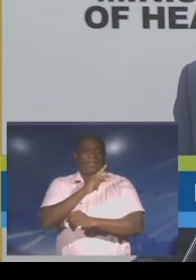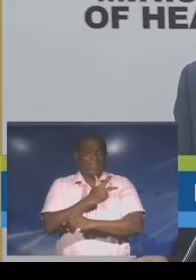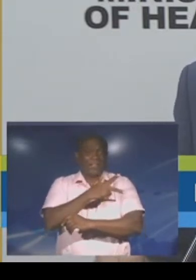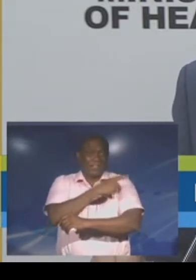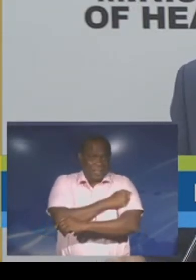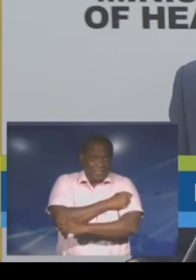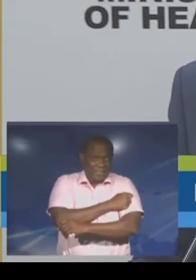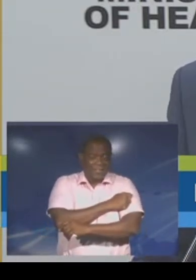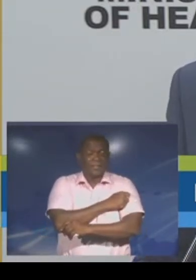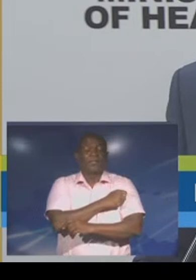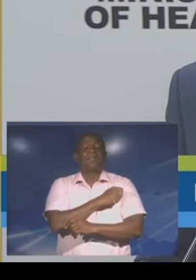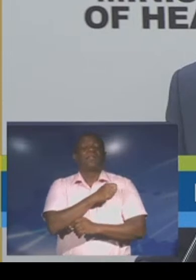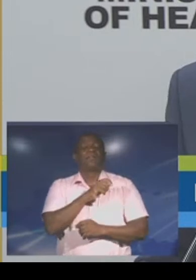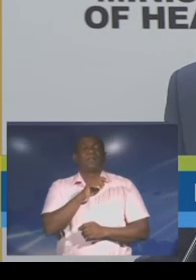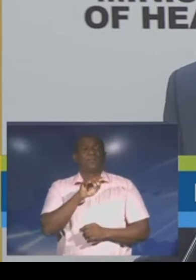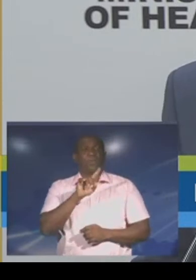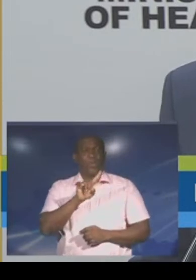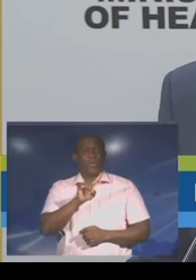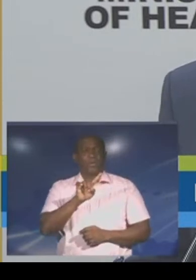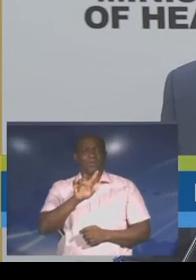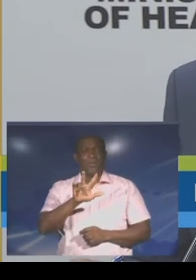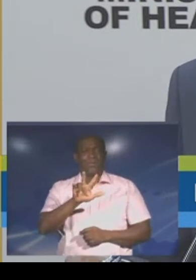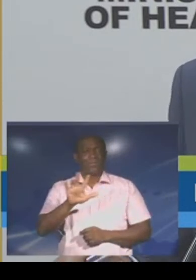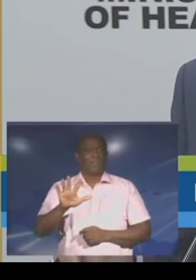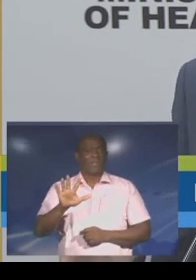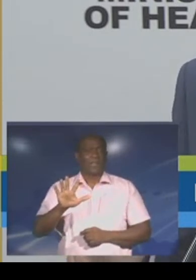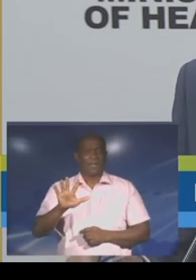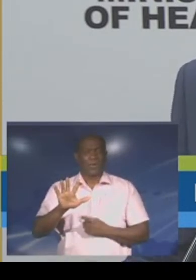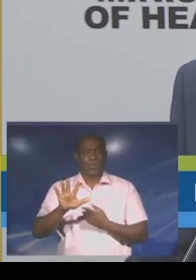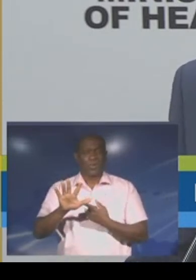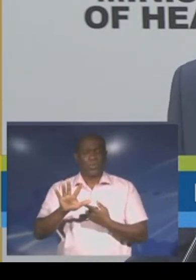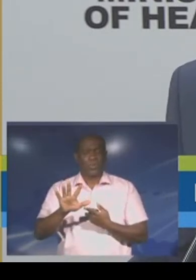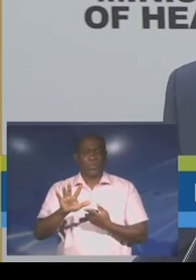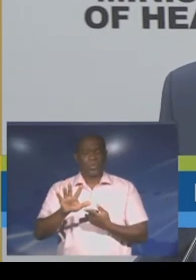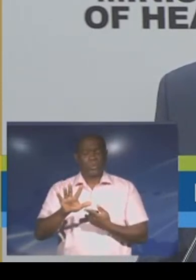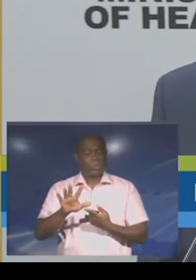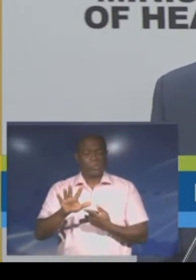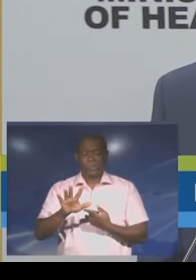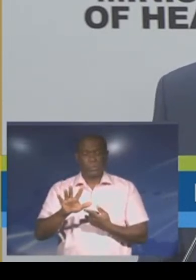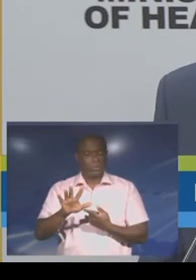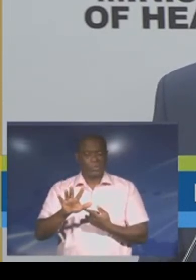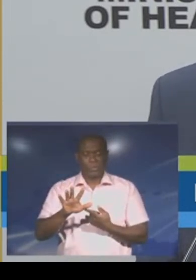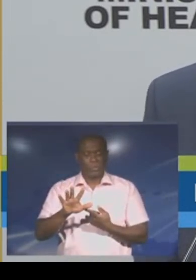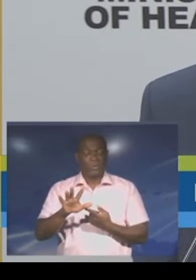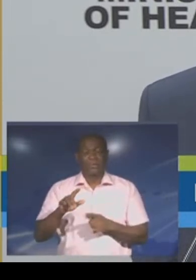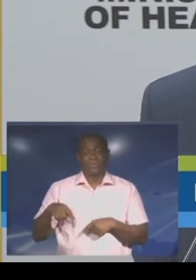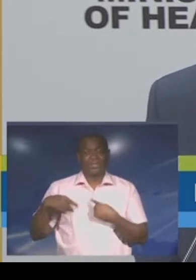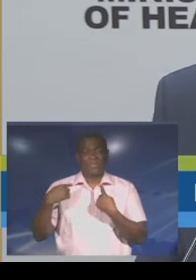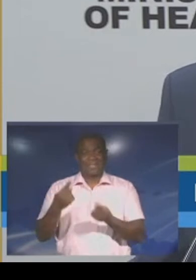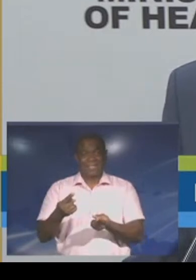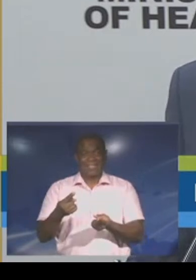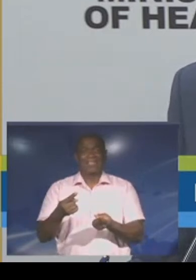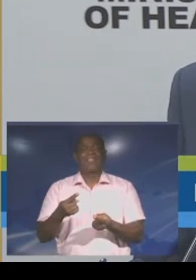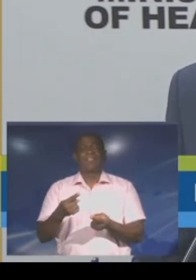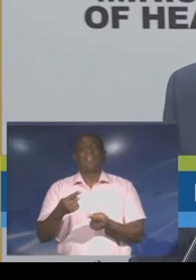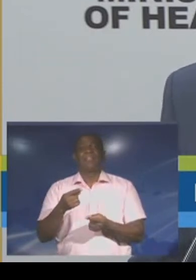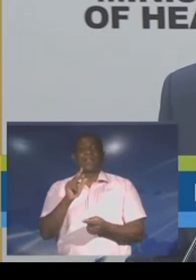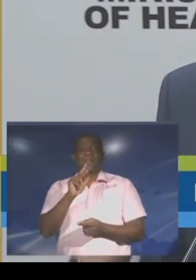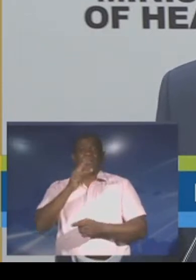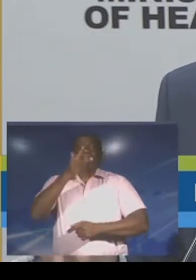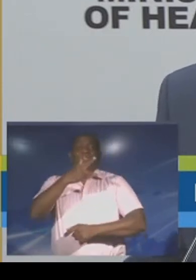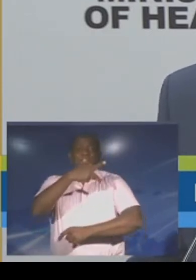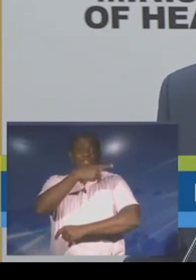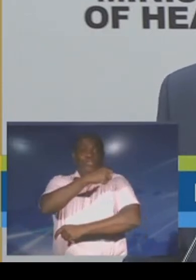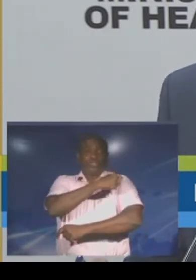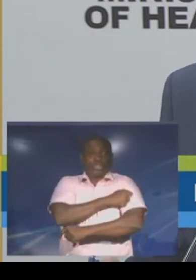things have gone since the booster program for Pfizer ended. However,